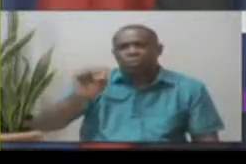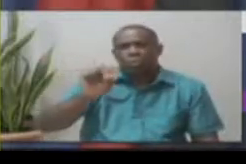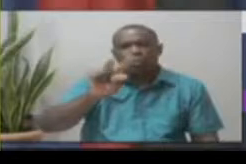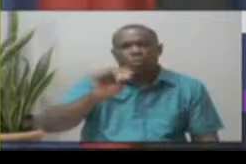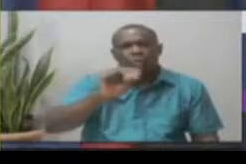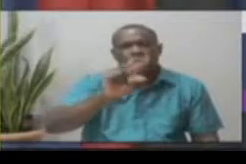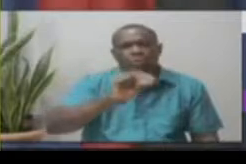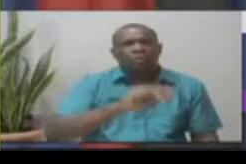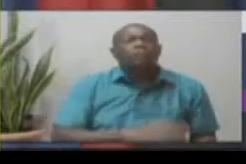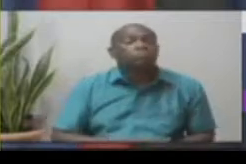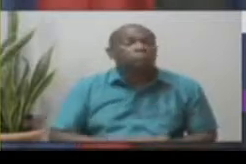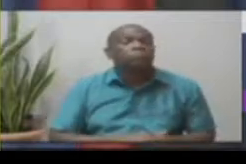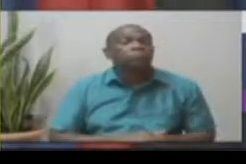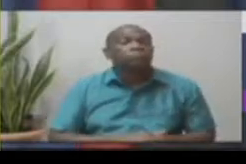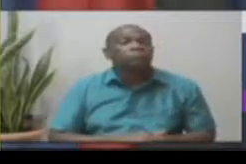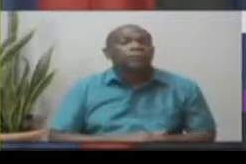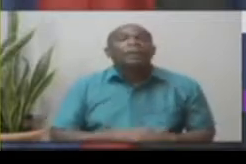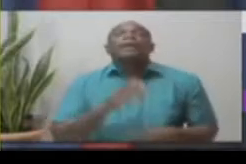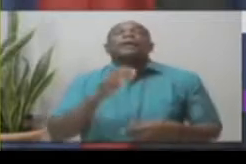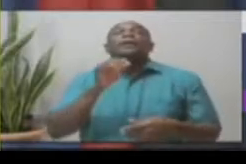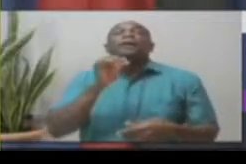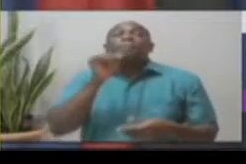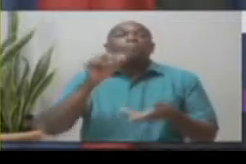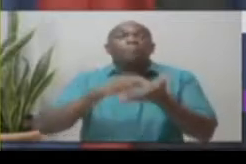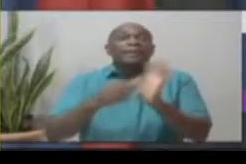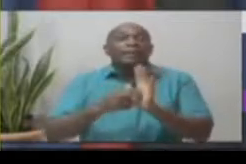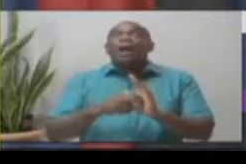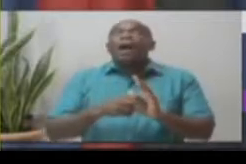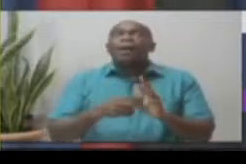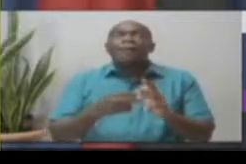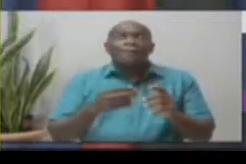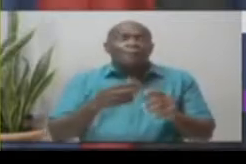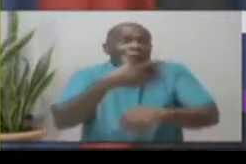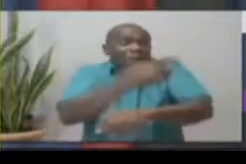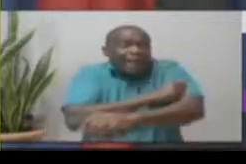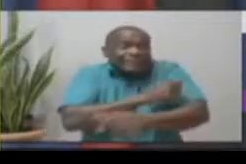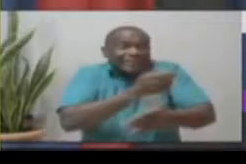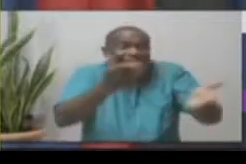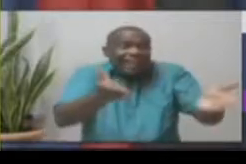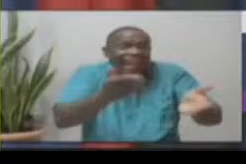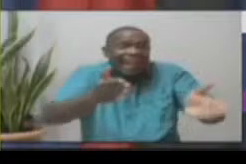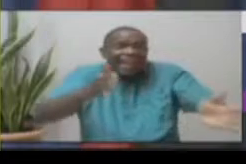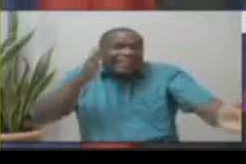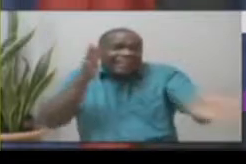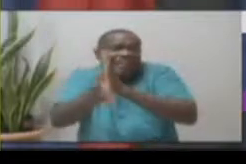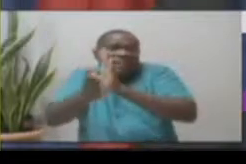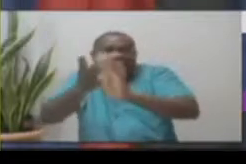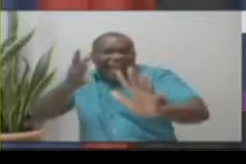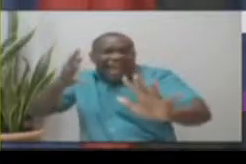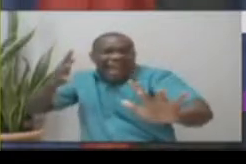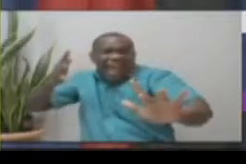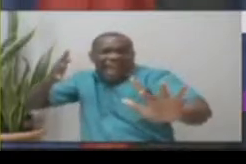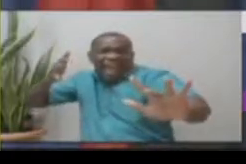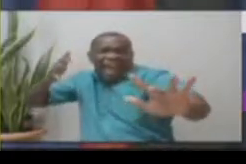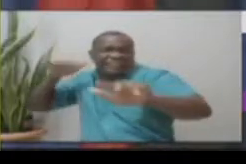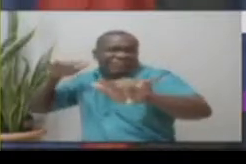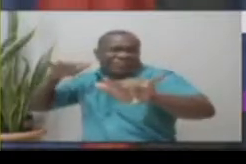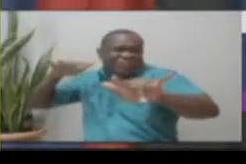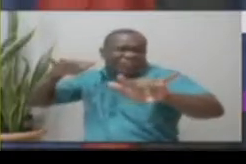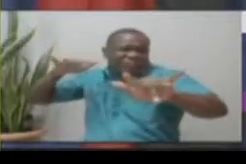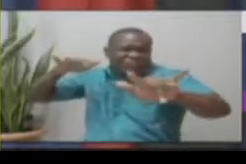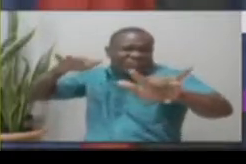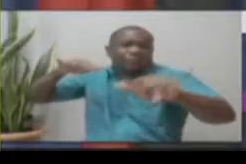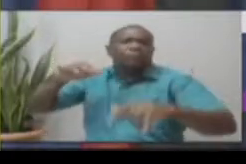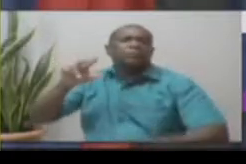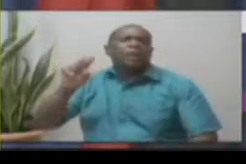problem. We are saying that there are vaccines available and the Ministry of Health is